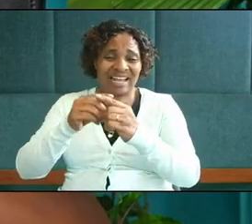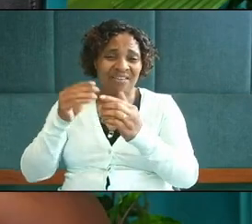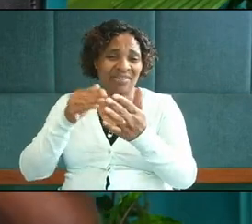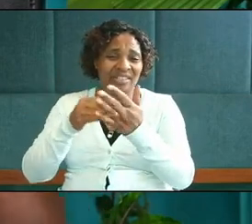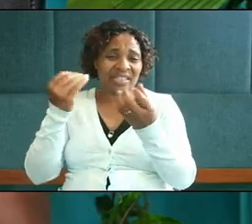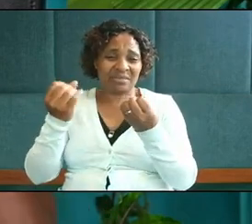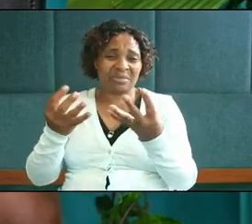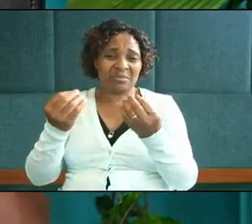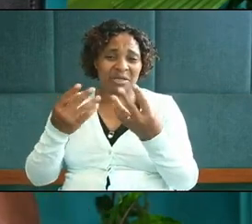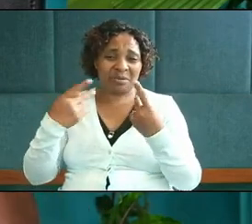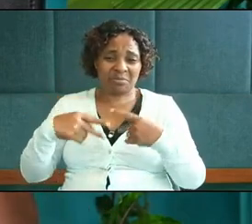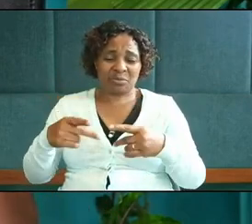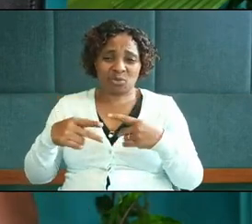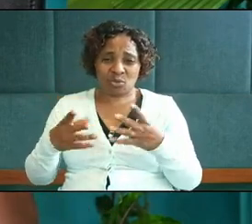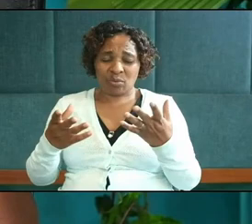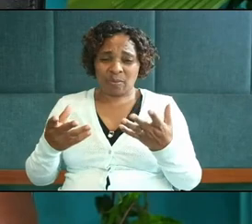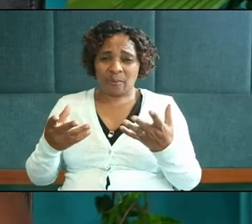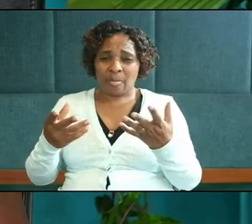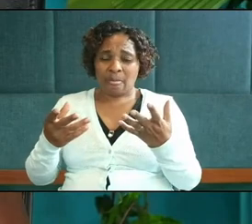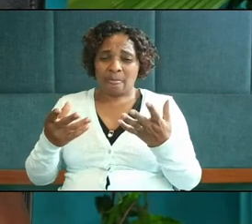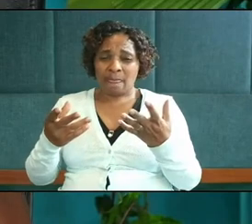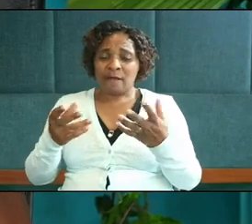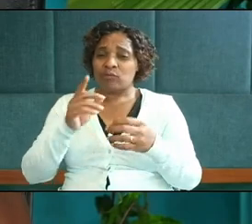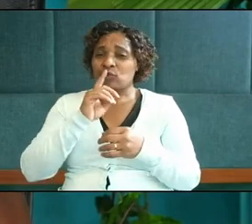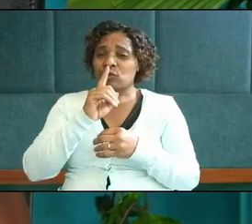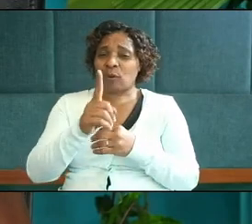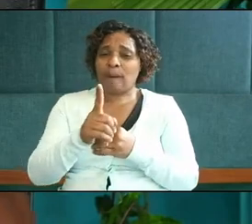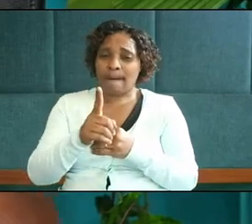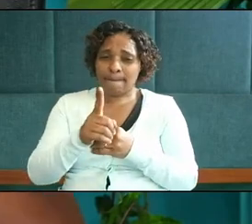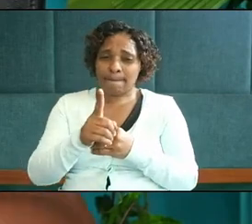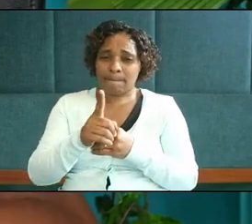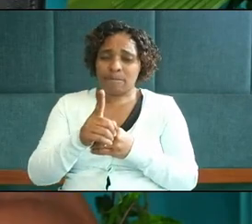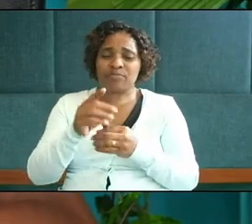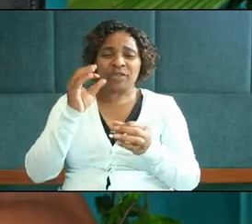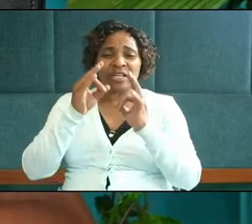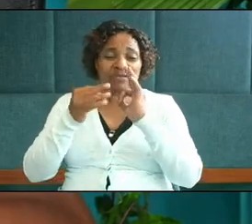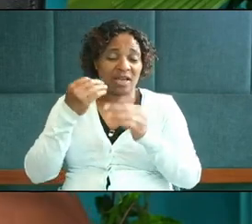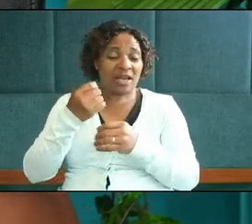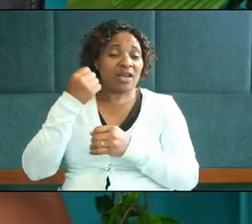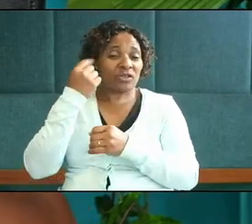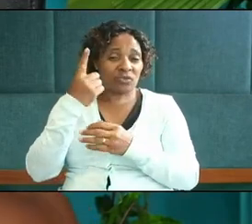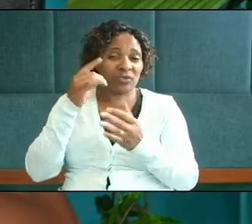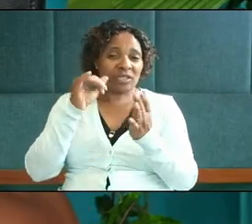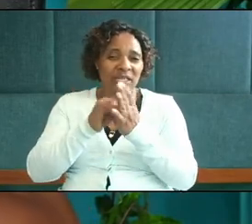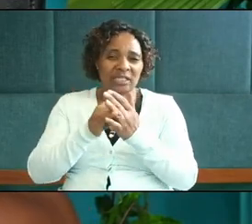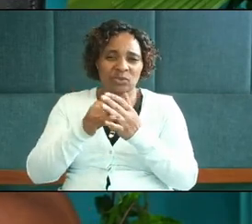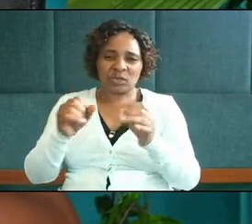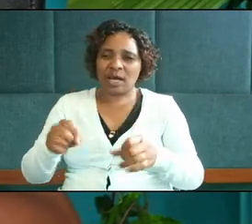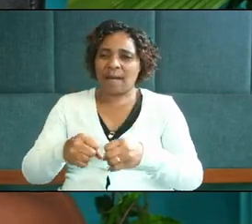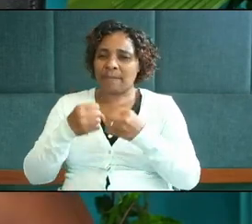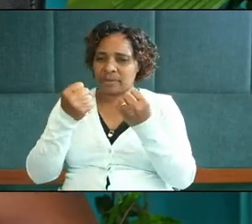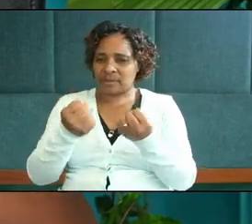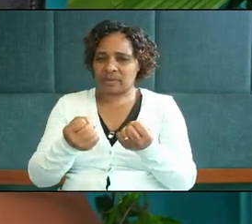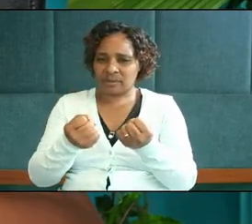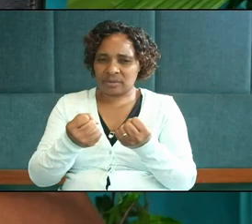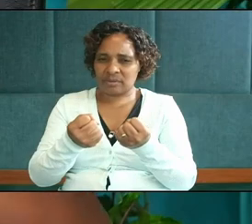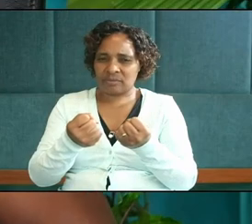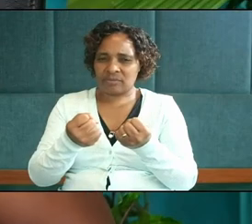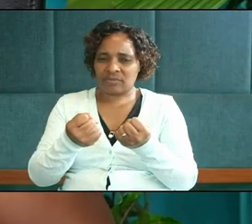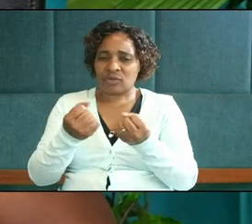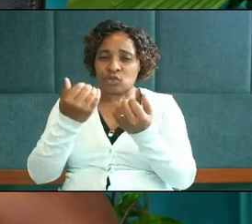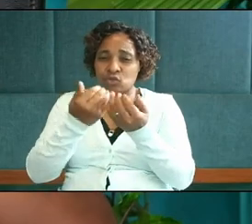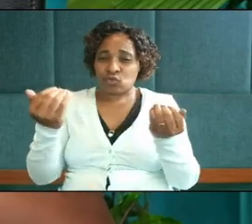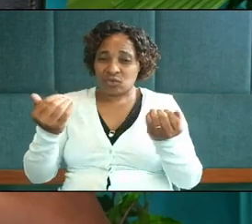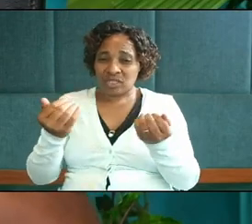because he had charge over many people. Mm. So if we understood that would happen, that his